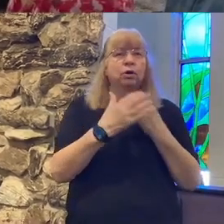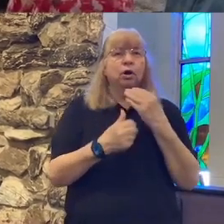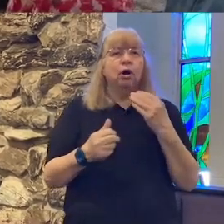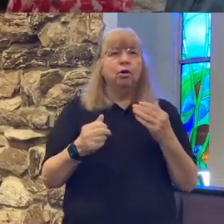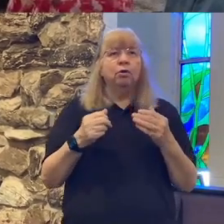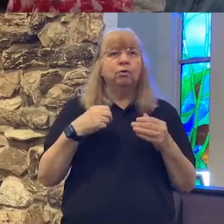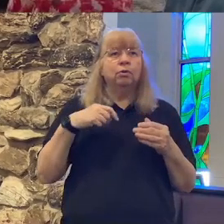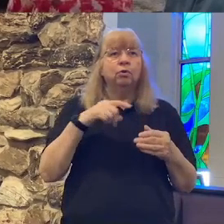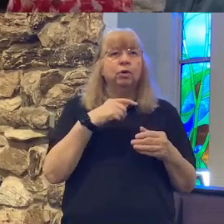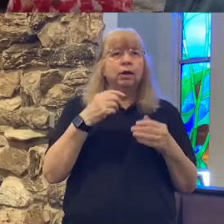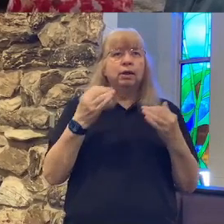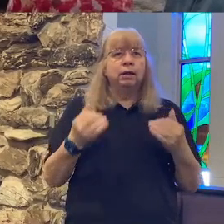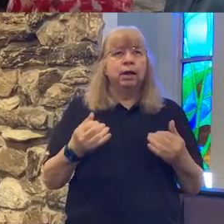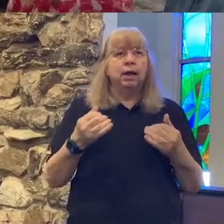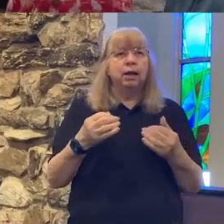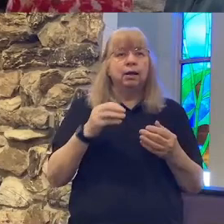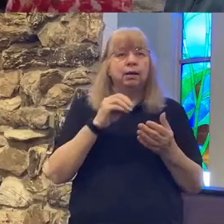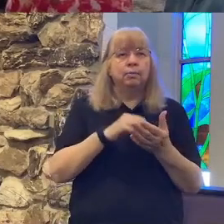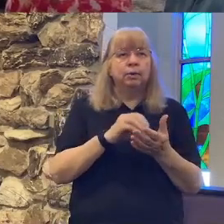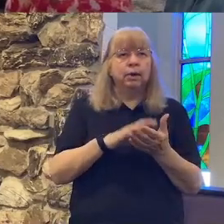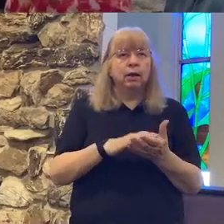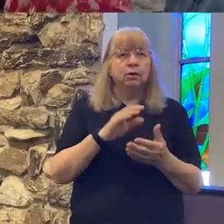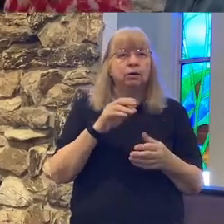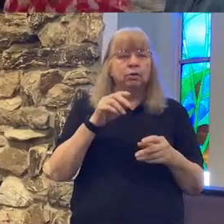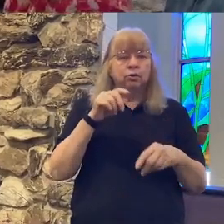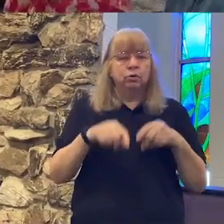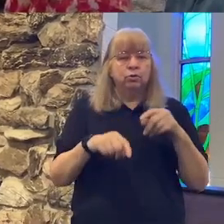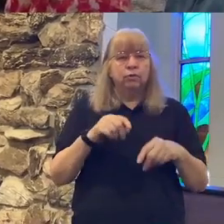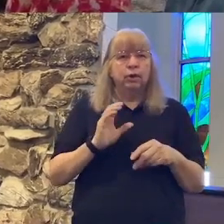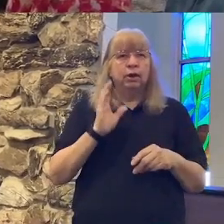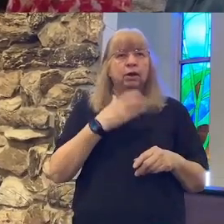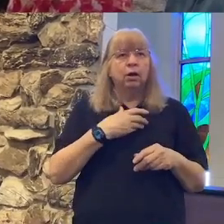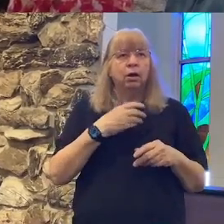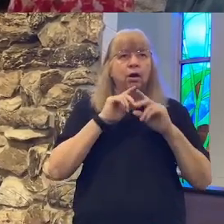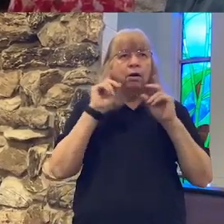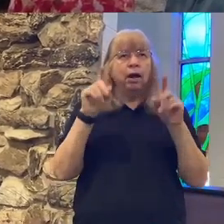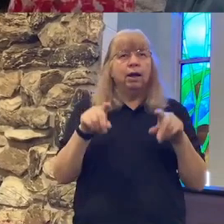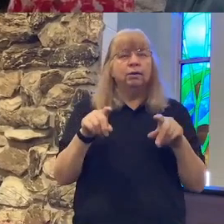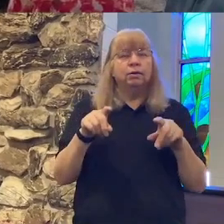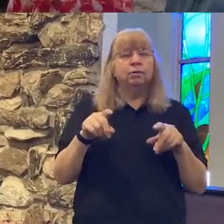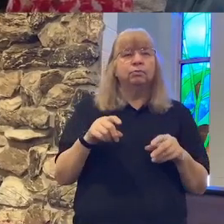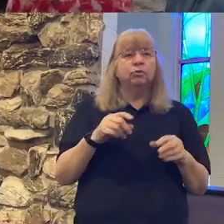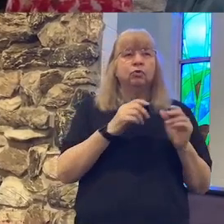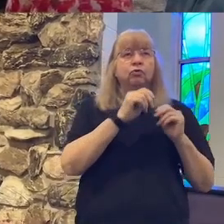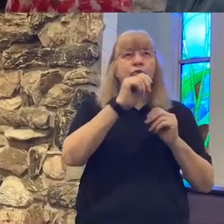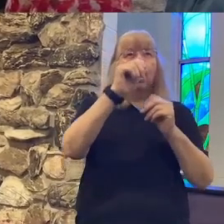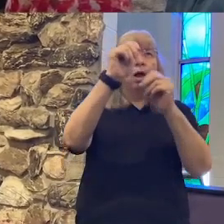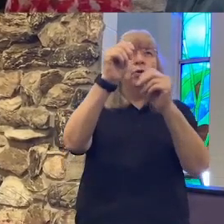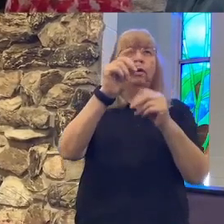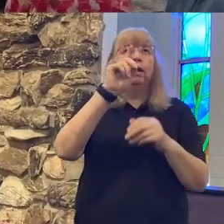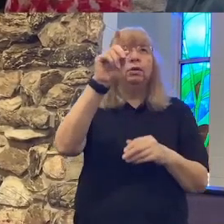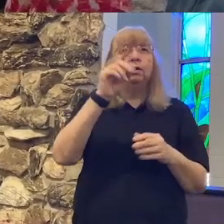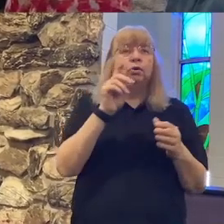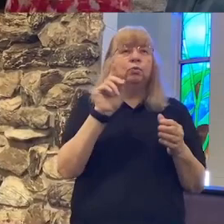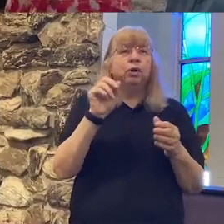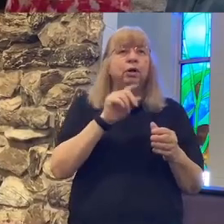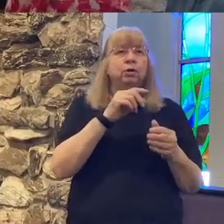your feet our answer, to following you wherever you call us